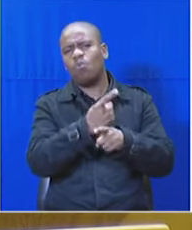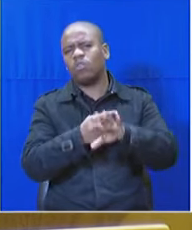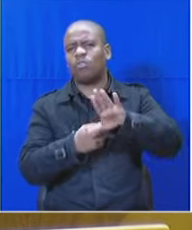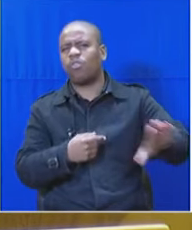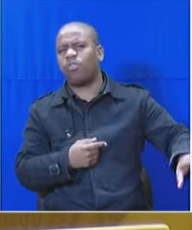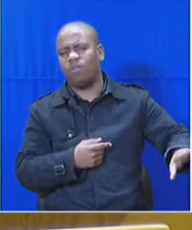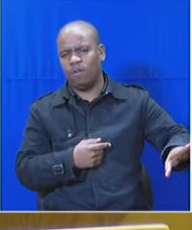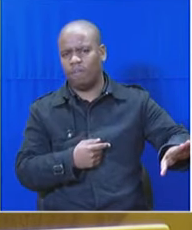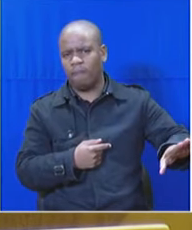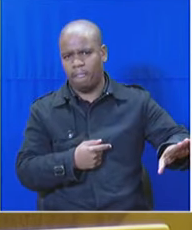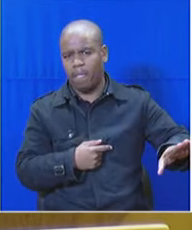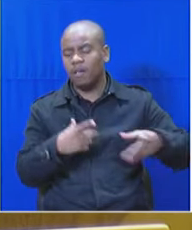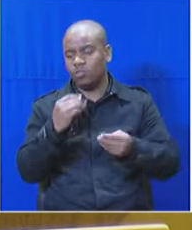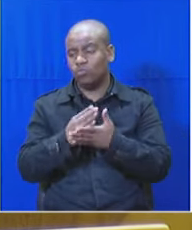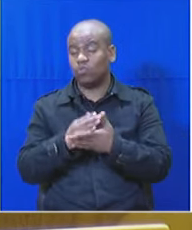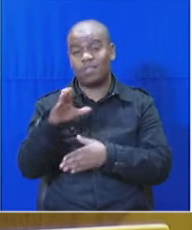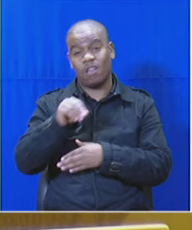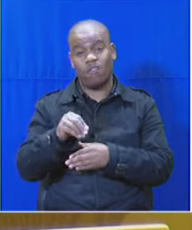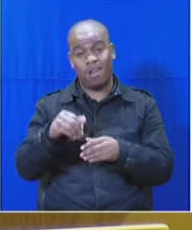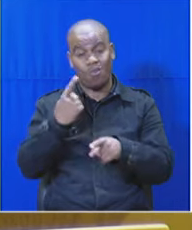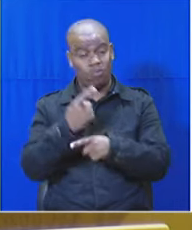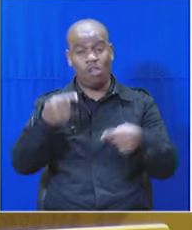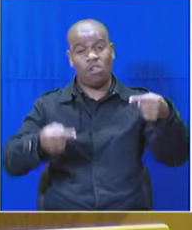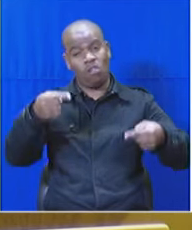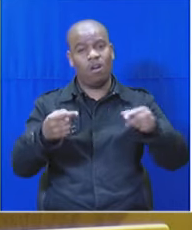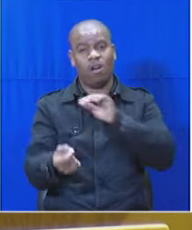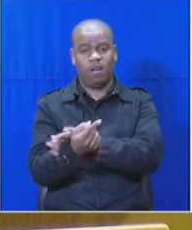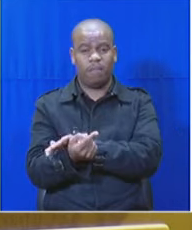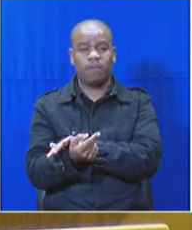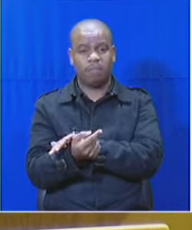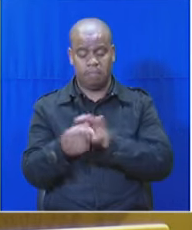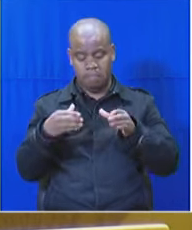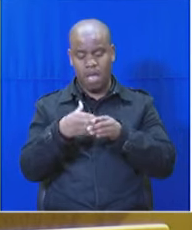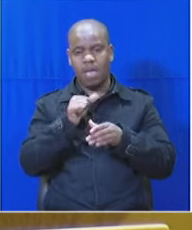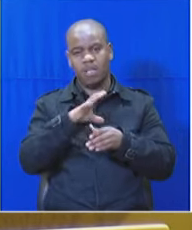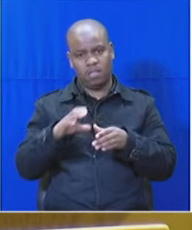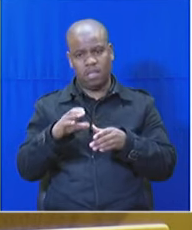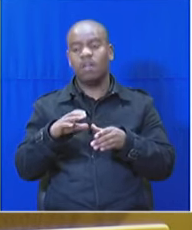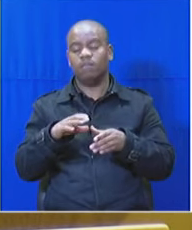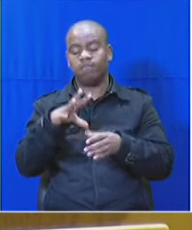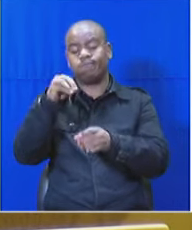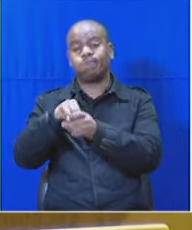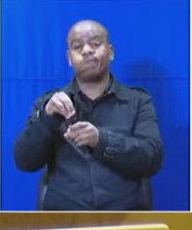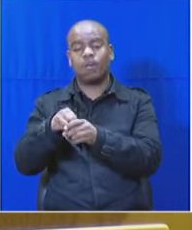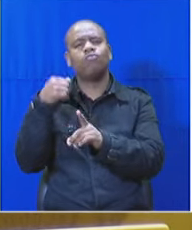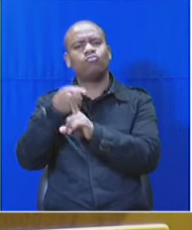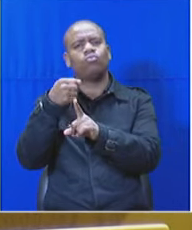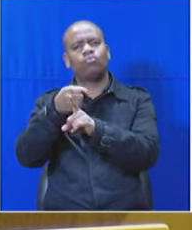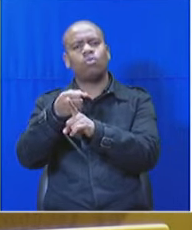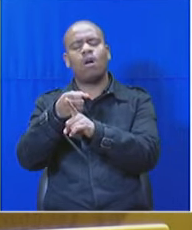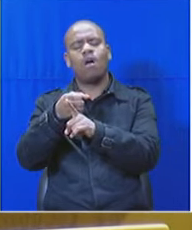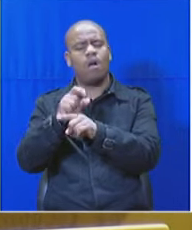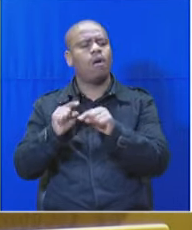risk to stability of South Africa. The African National Congress, as part of its struggle against